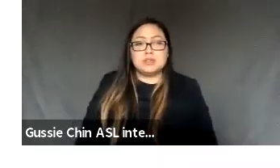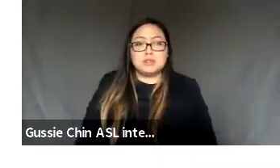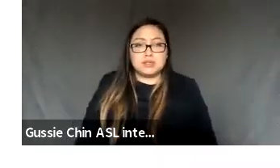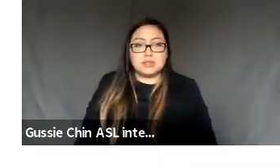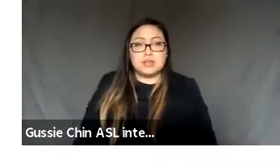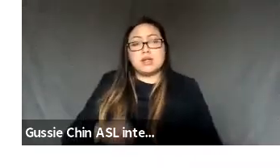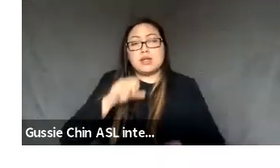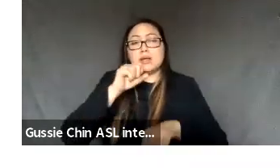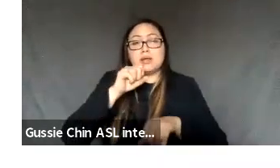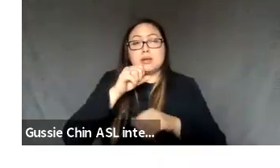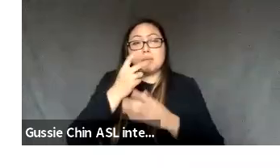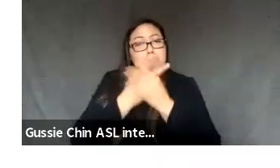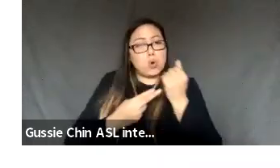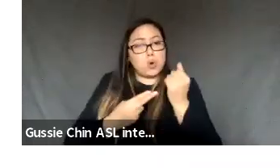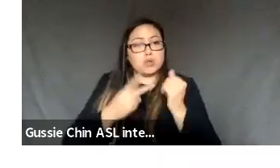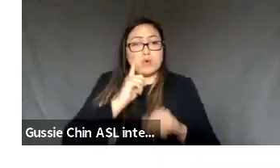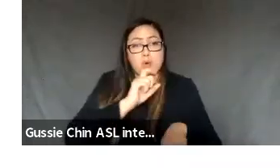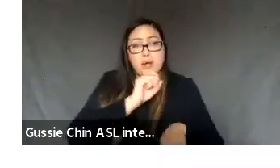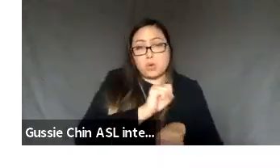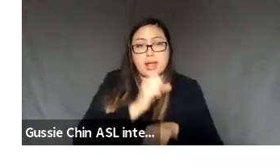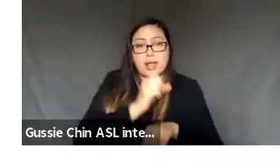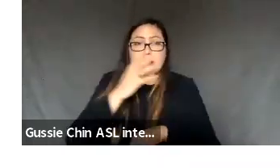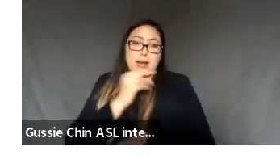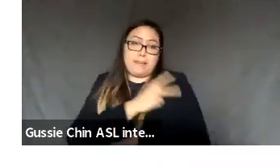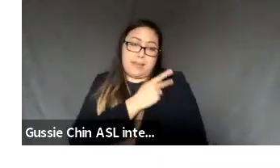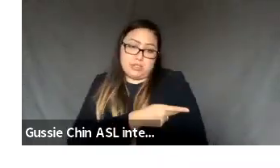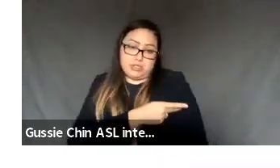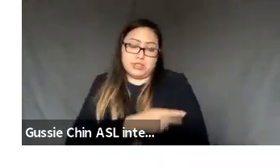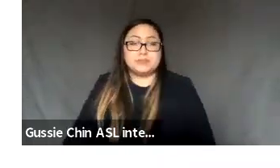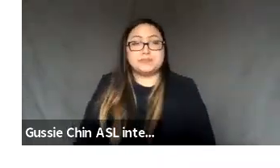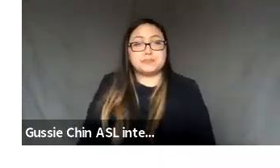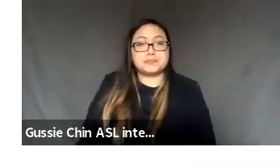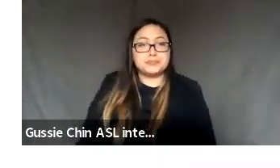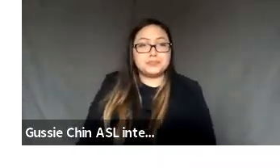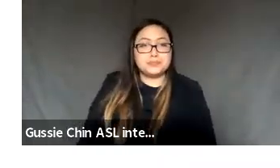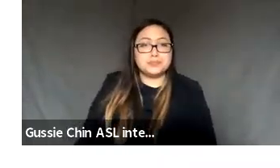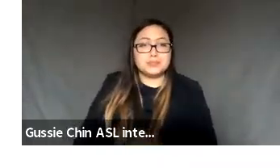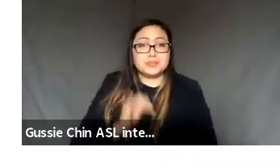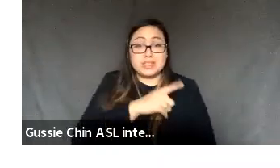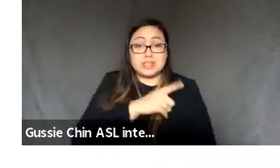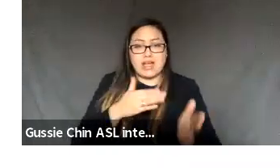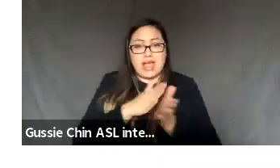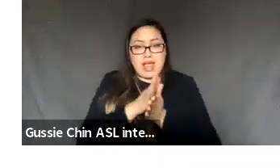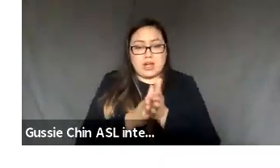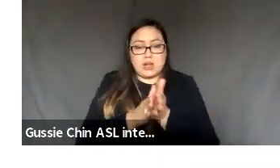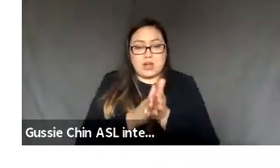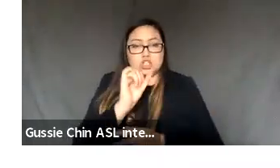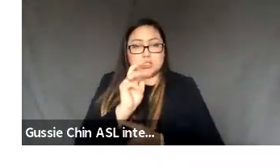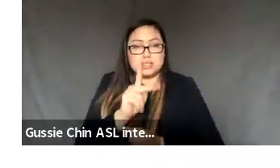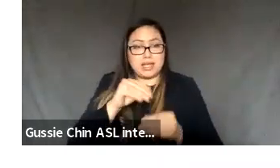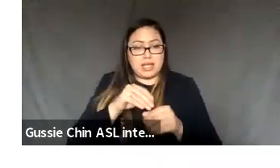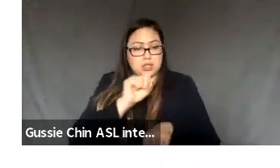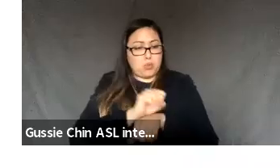areas. And a good example in the image is we show here on the slide is a hand wash sink in the work counter,